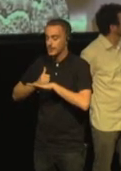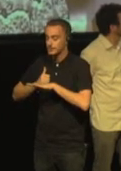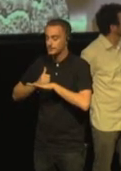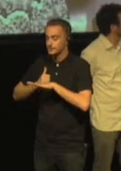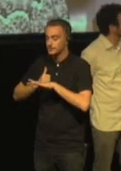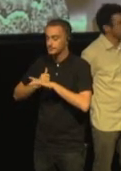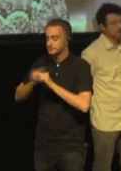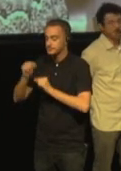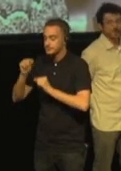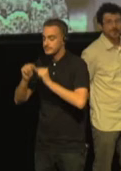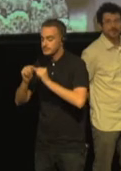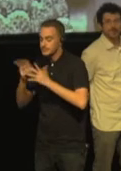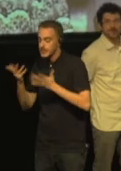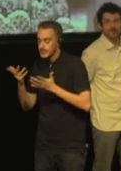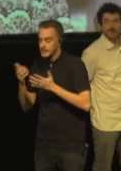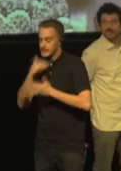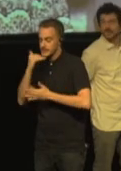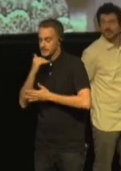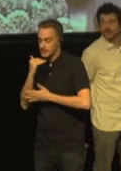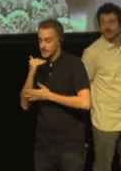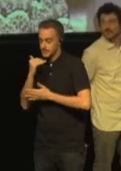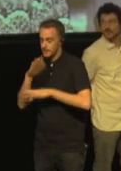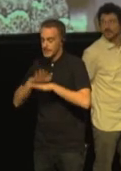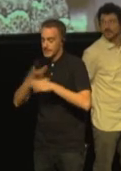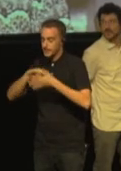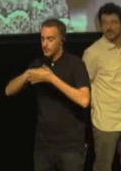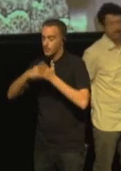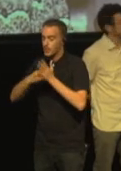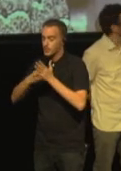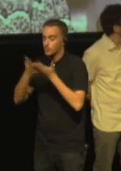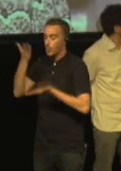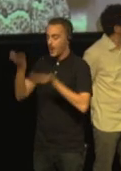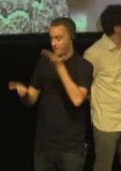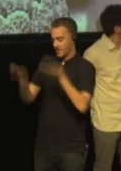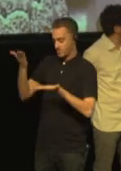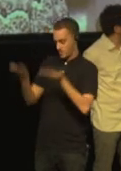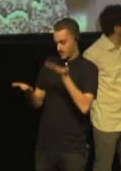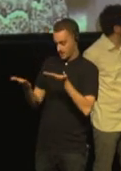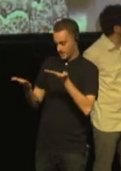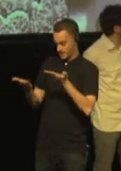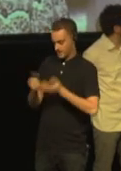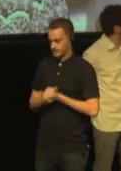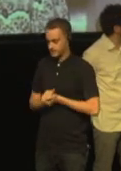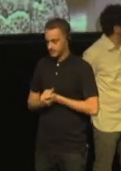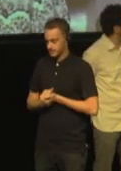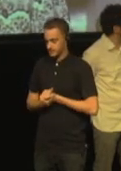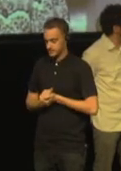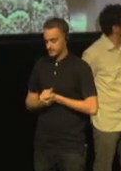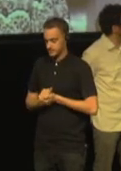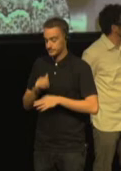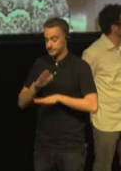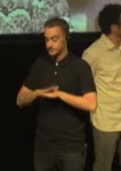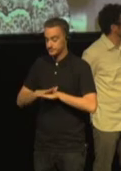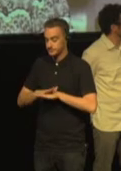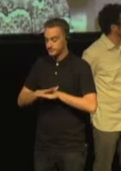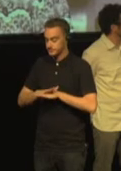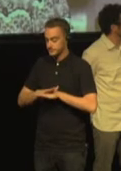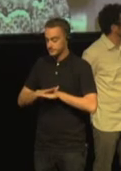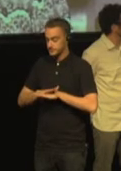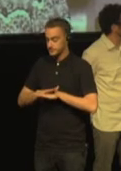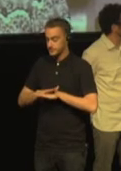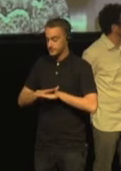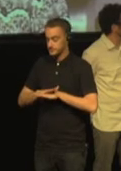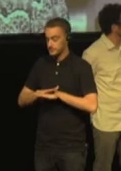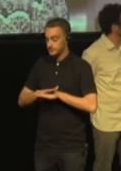result of this project, and to keep an eye on what's available for deafblind people throughout Europe. And of course, we